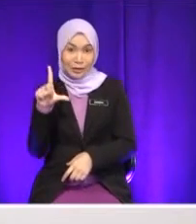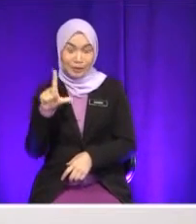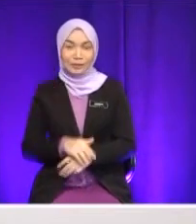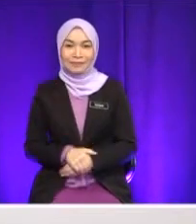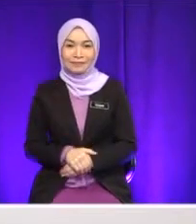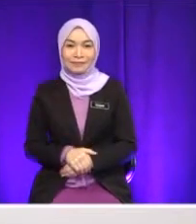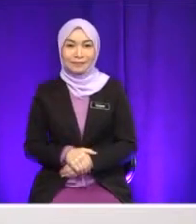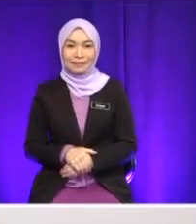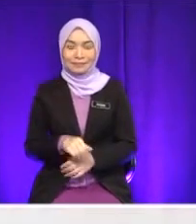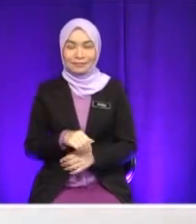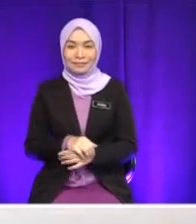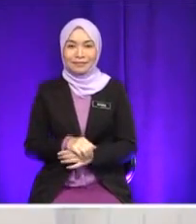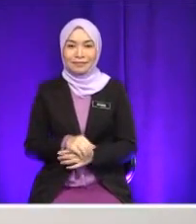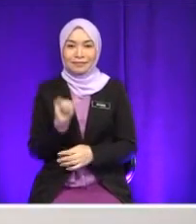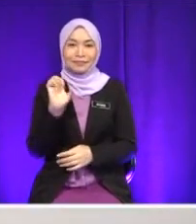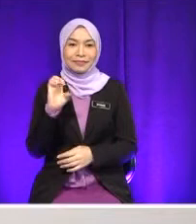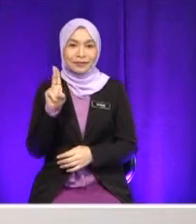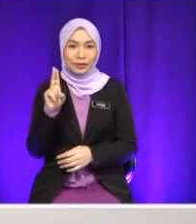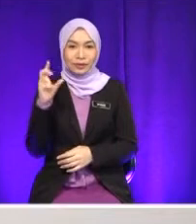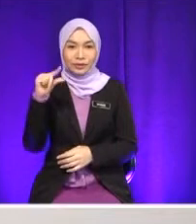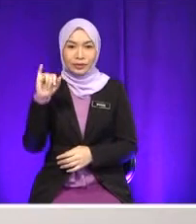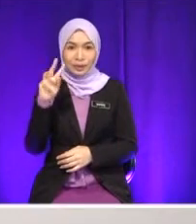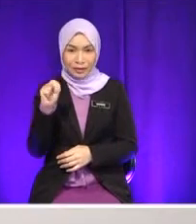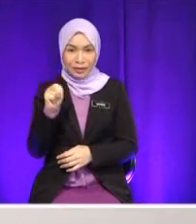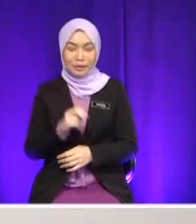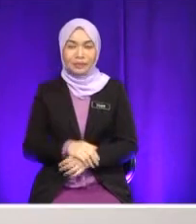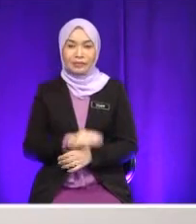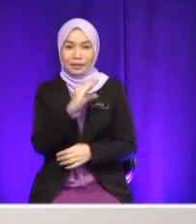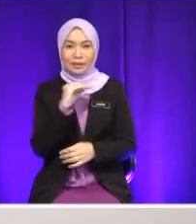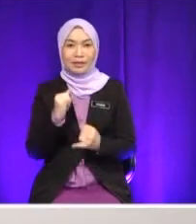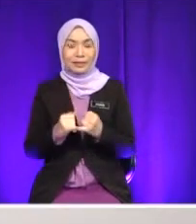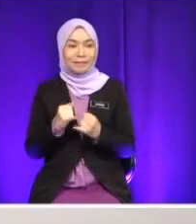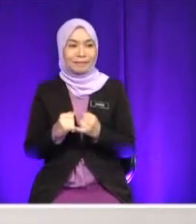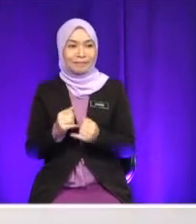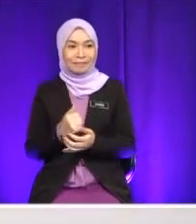Okay, we have Eugene. And lastly, we have Ziqian.